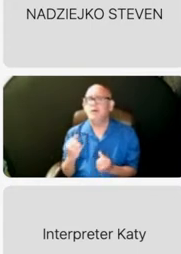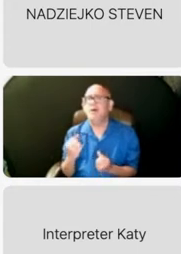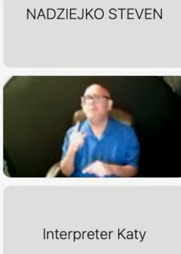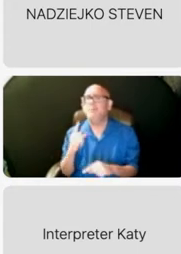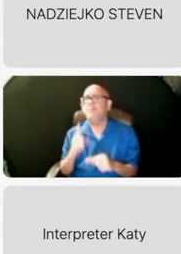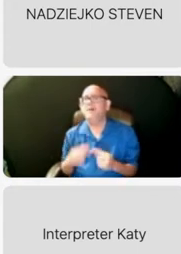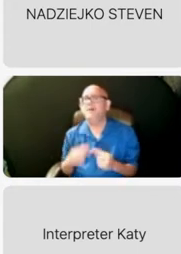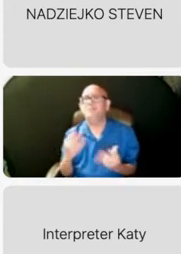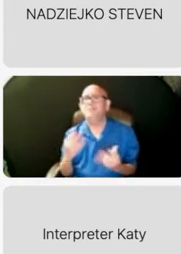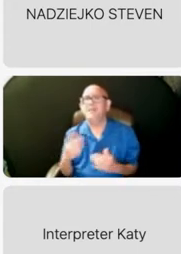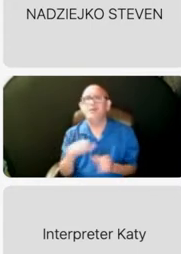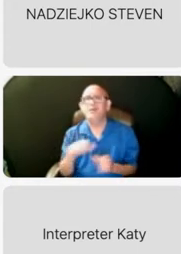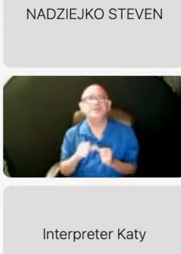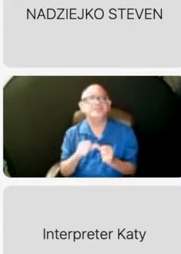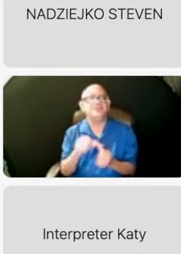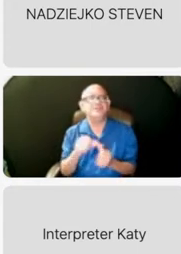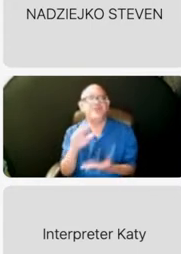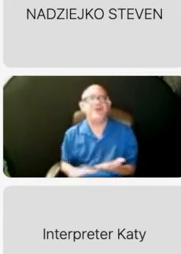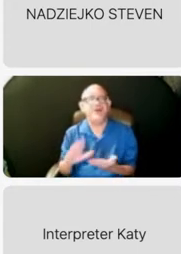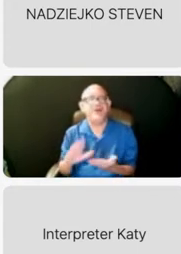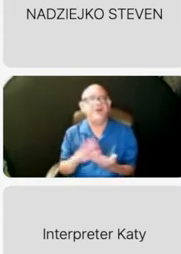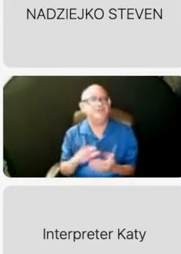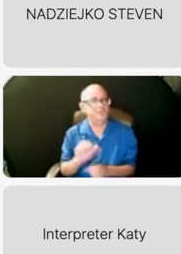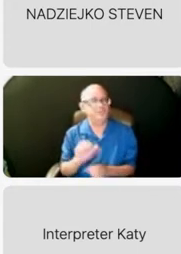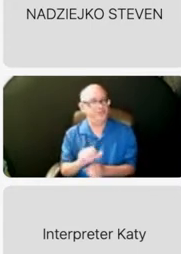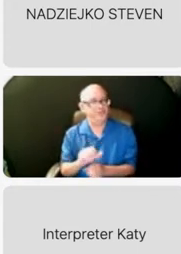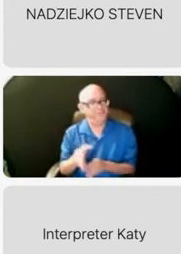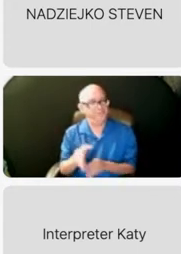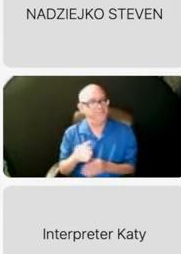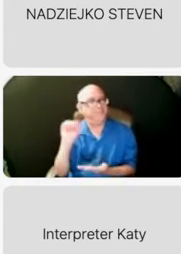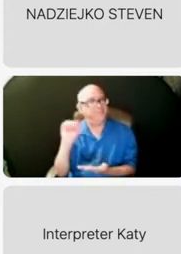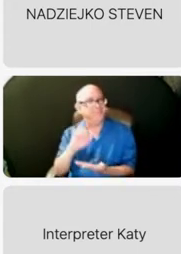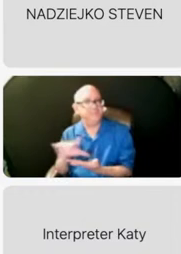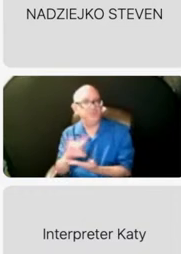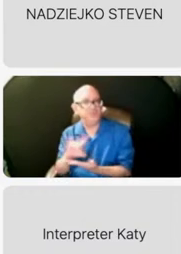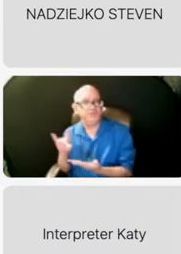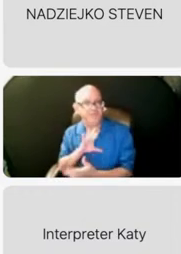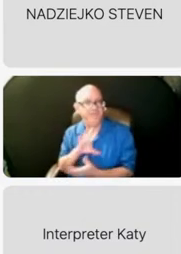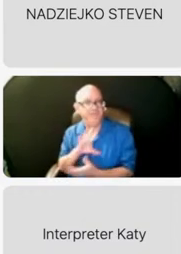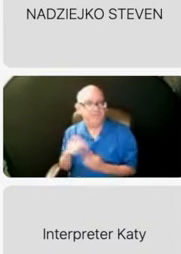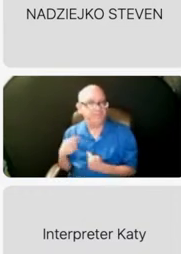education in the fields of those choices so and they do well